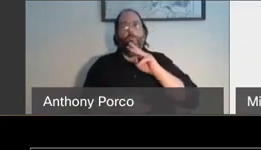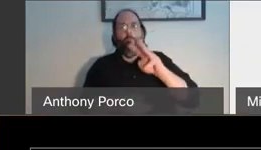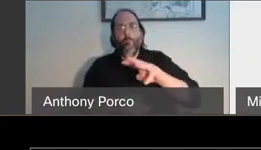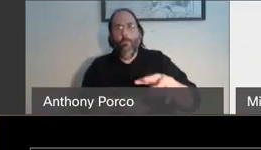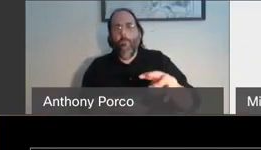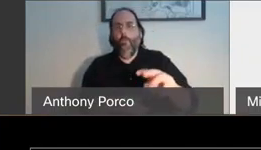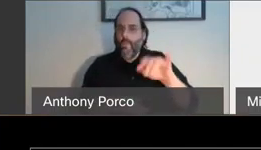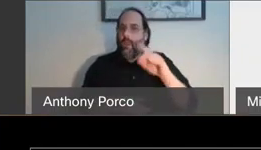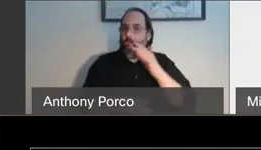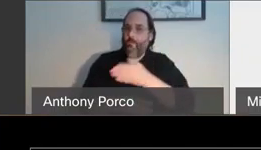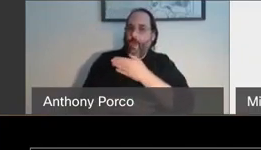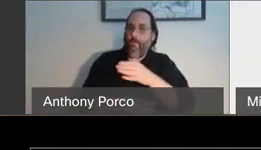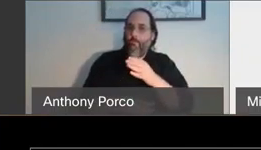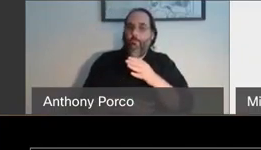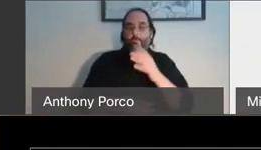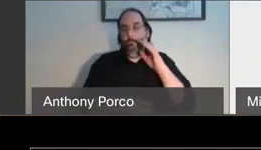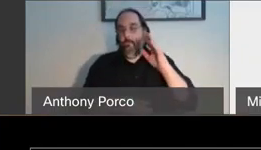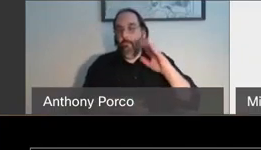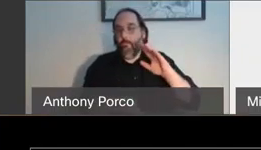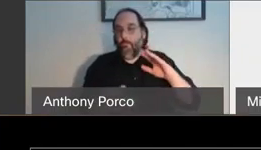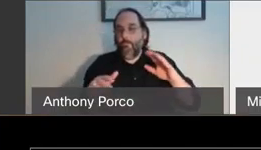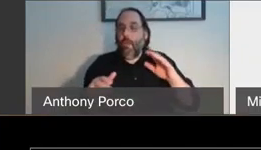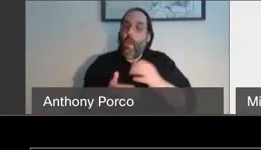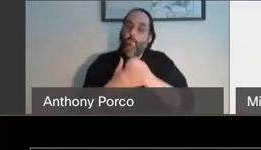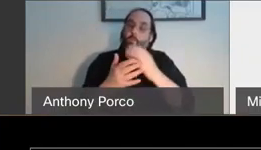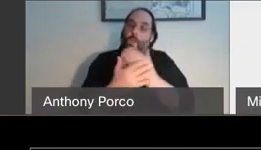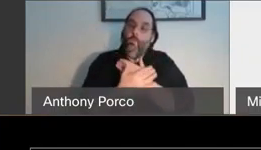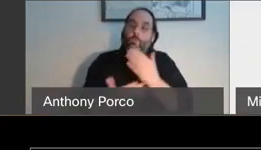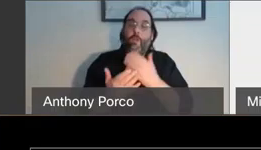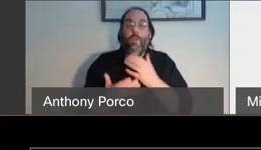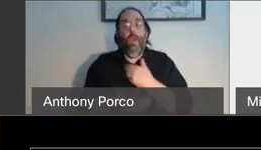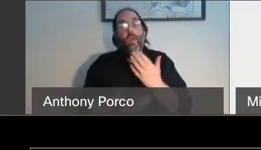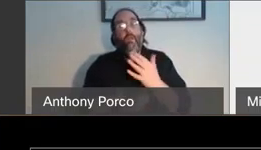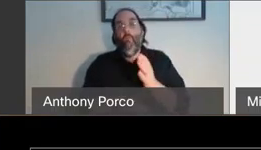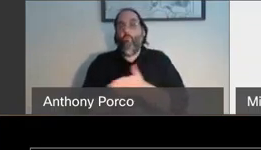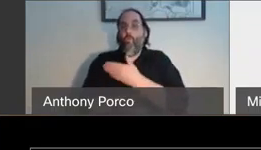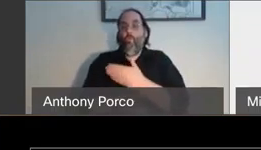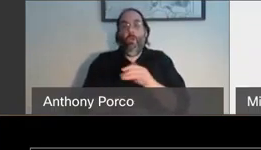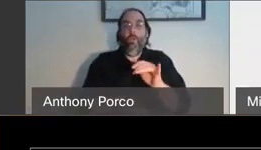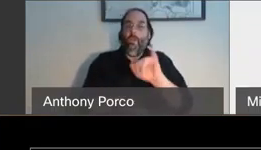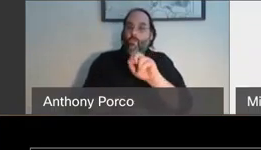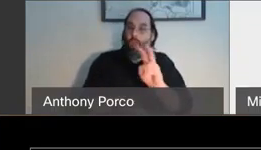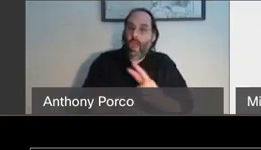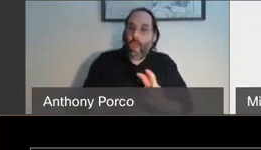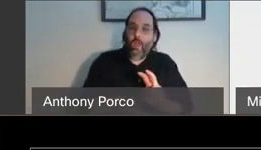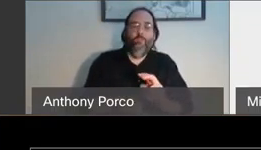can help you relax as well. Or you might want a little meditative music, a little spa music, a little jazz. Whatever you're feeling like, or